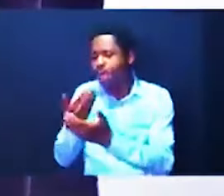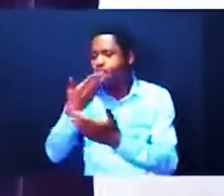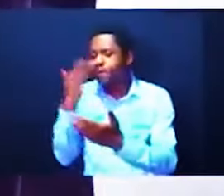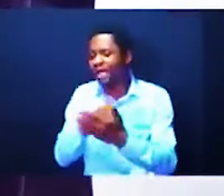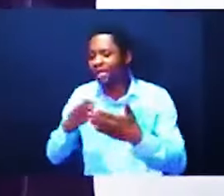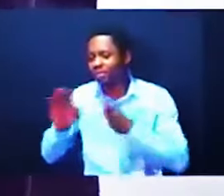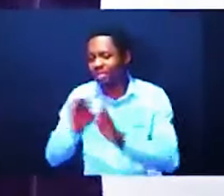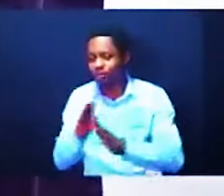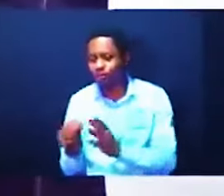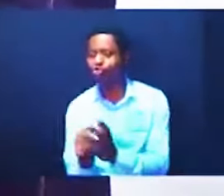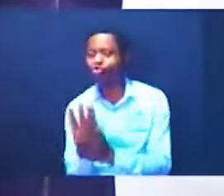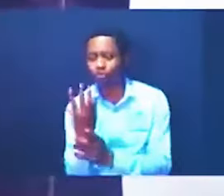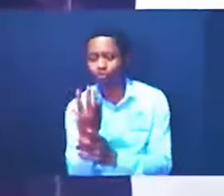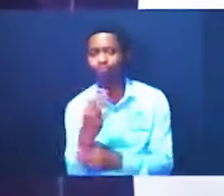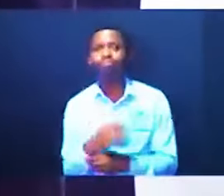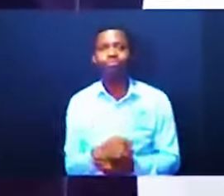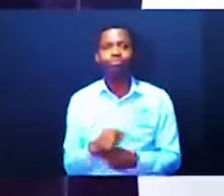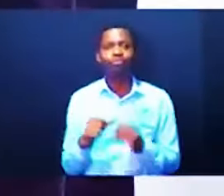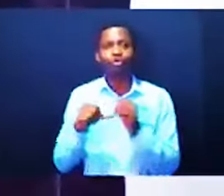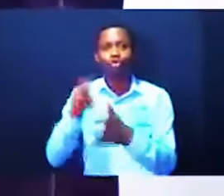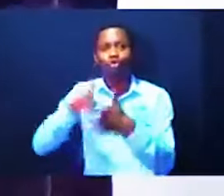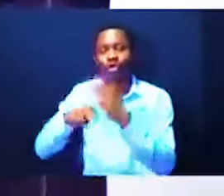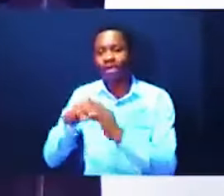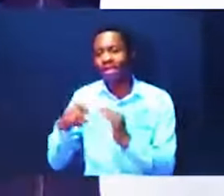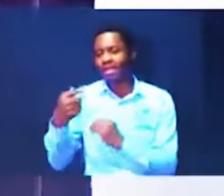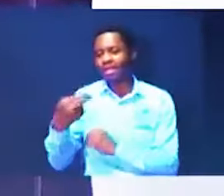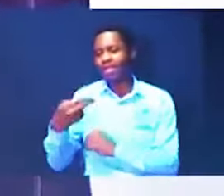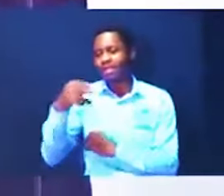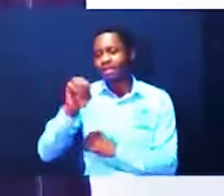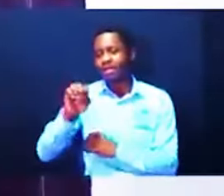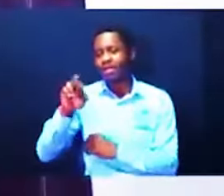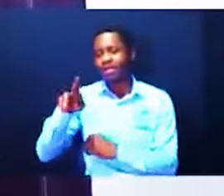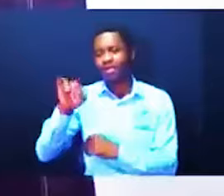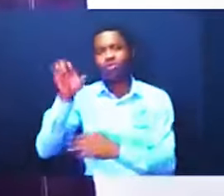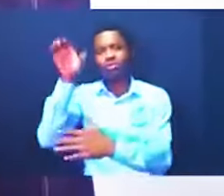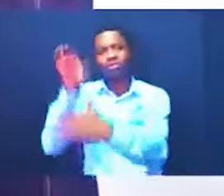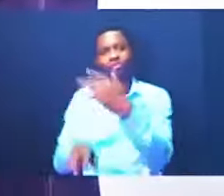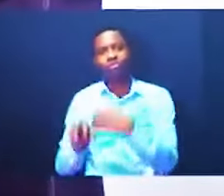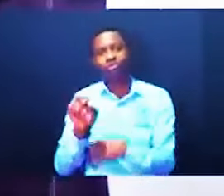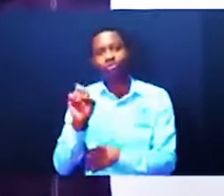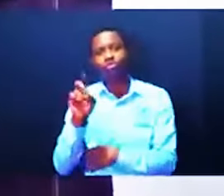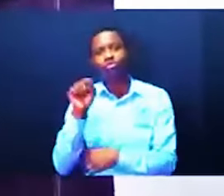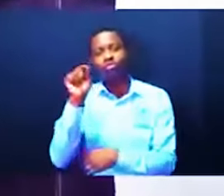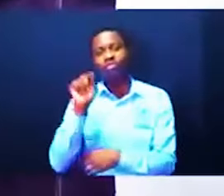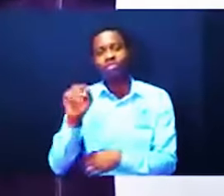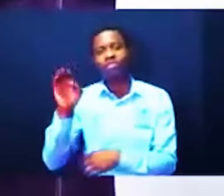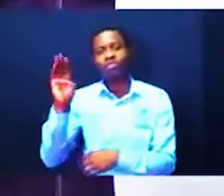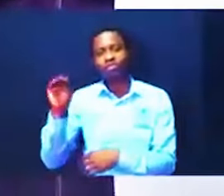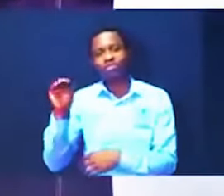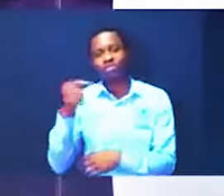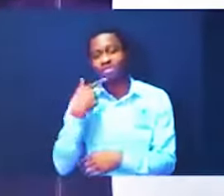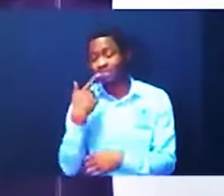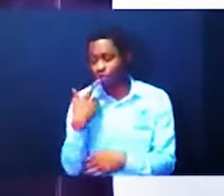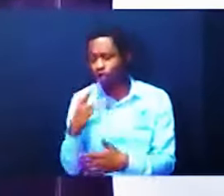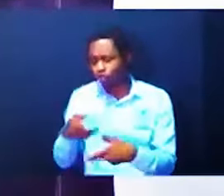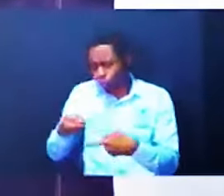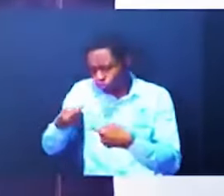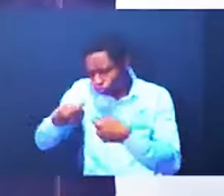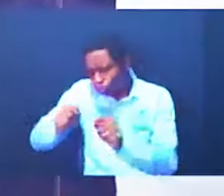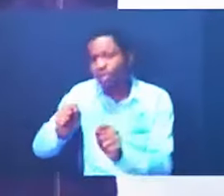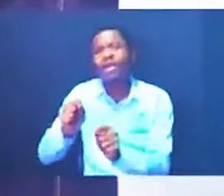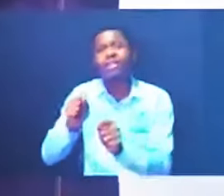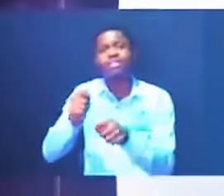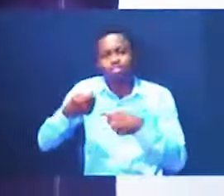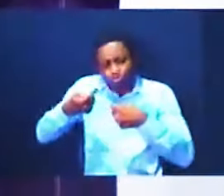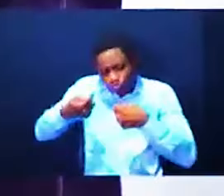Make every effort to live in peace with everyone and to be holy. Without holiness, no one will see the